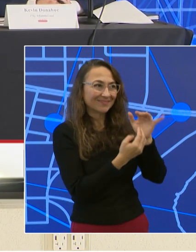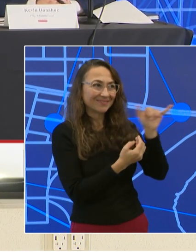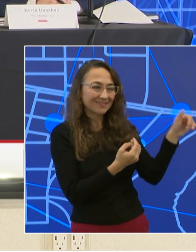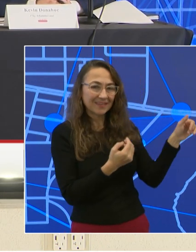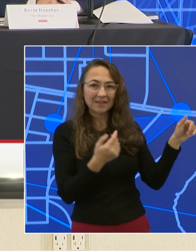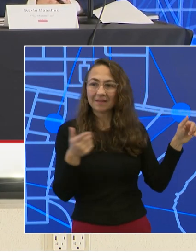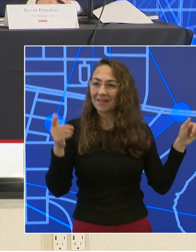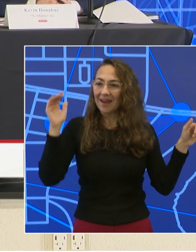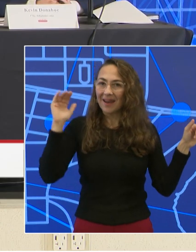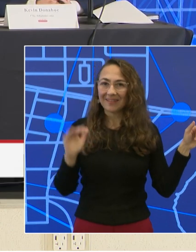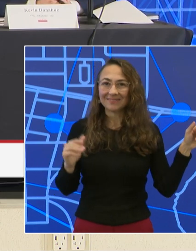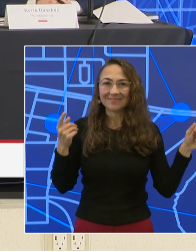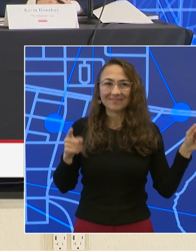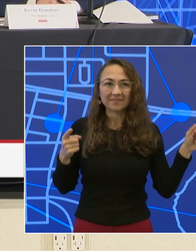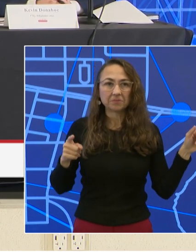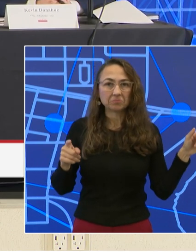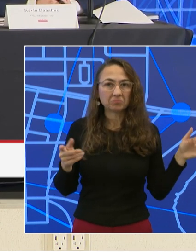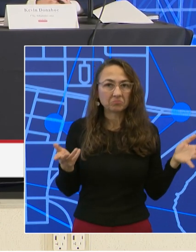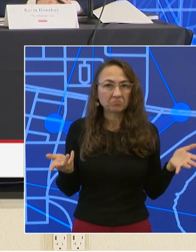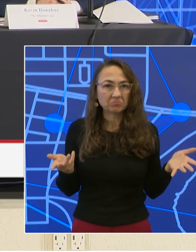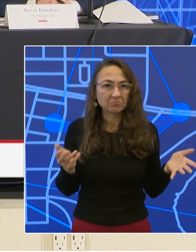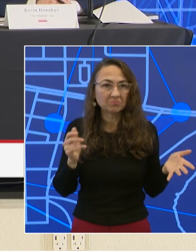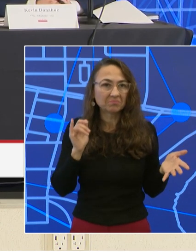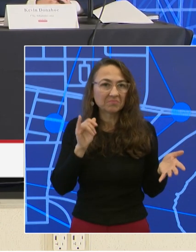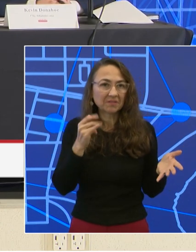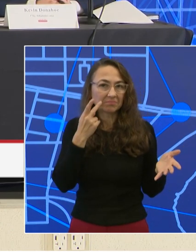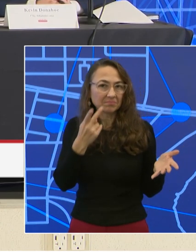know that we have not thrown a